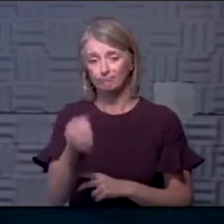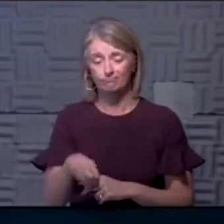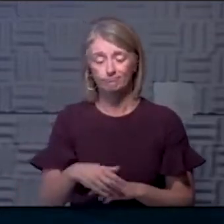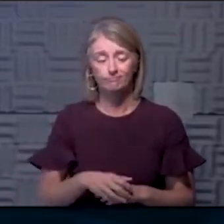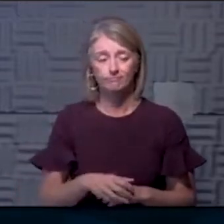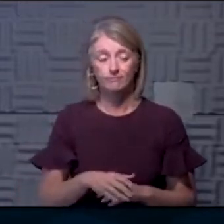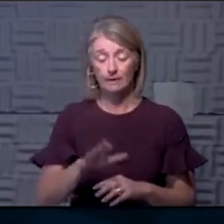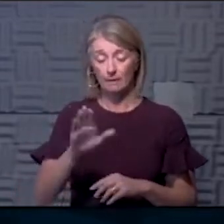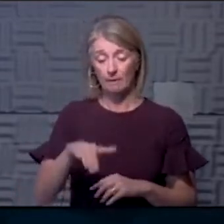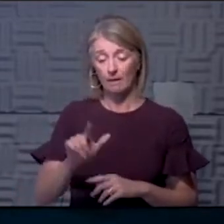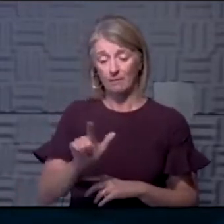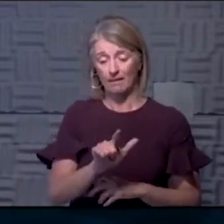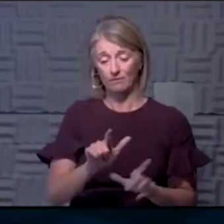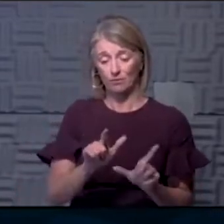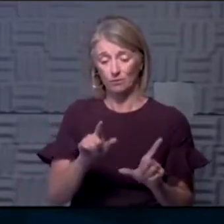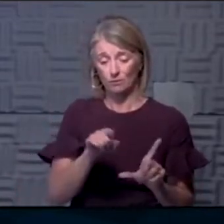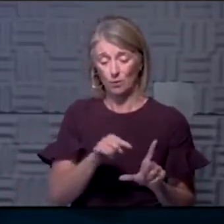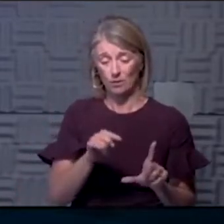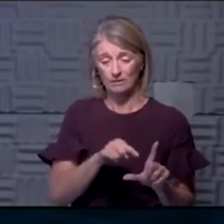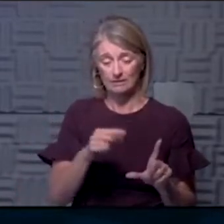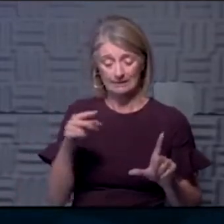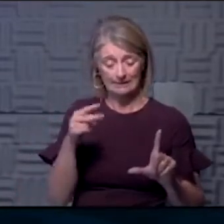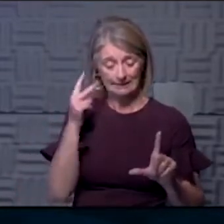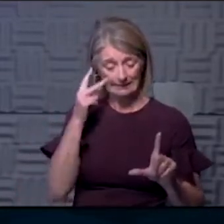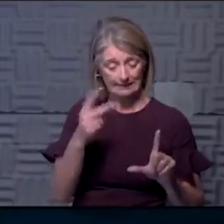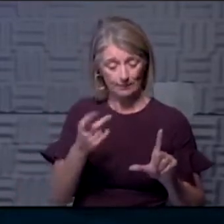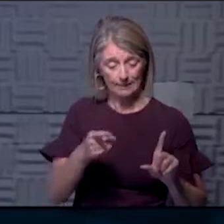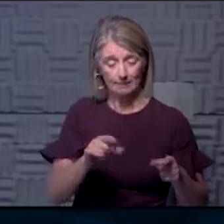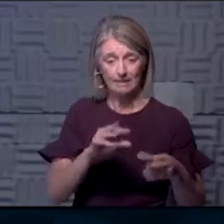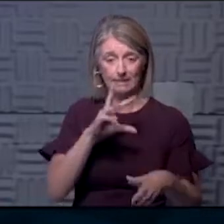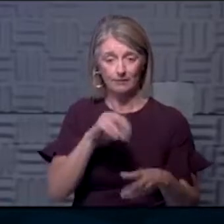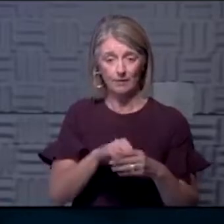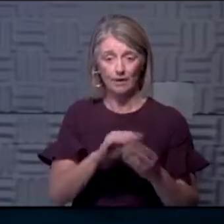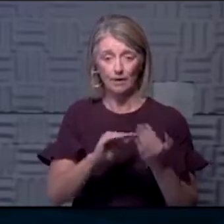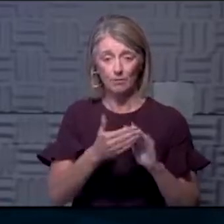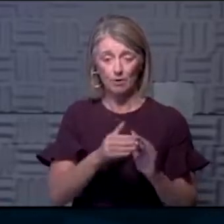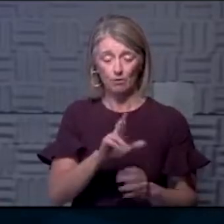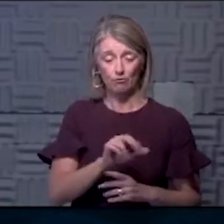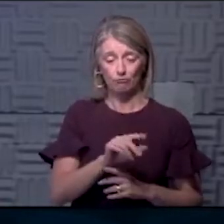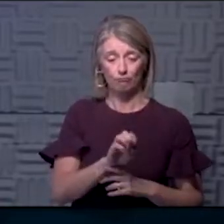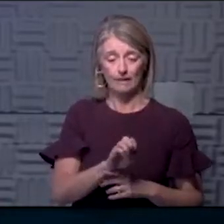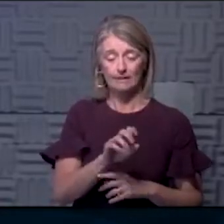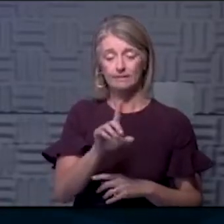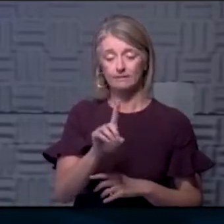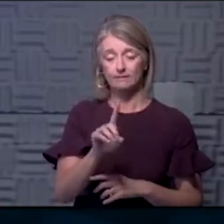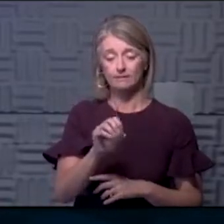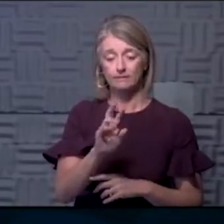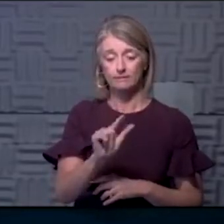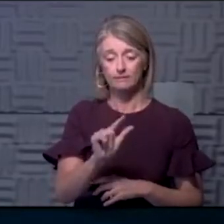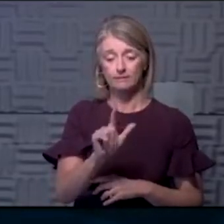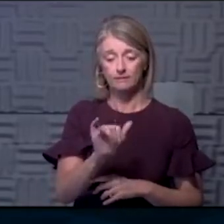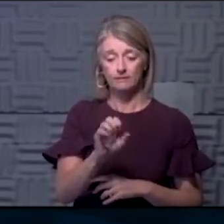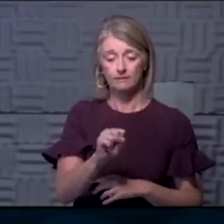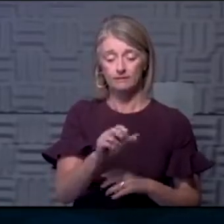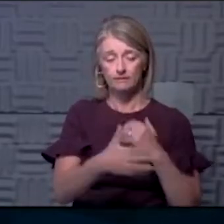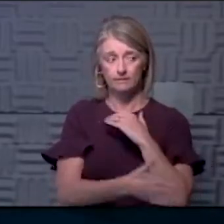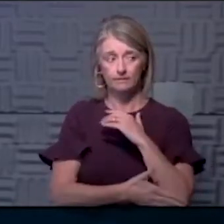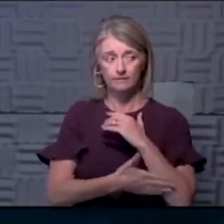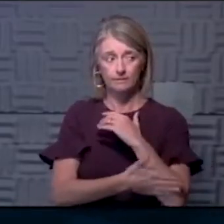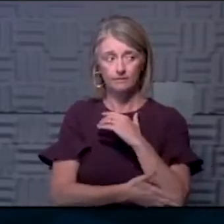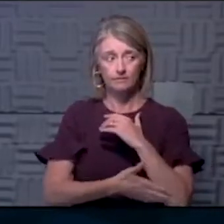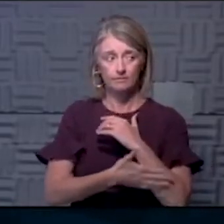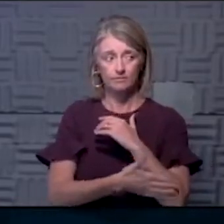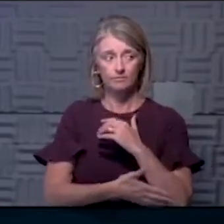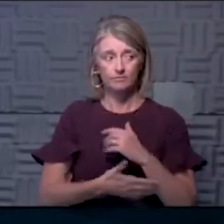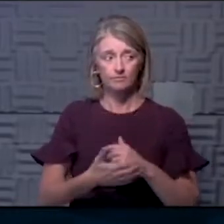in the bottom left-hand corner there, try to keep track of what's going on in the community with rates in the Douglas County geography per 100,000